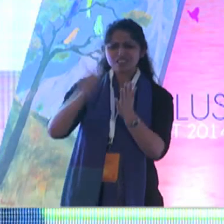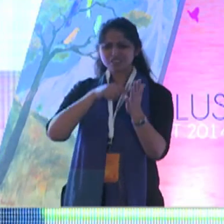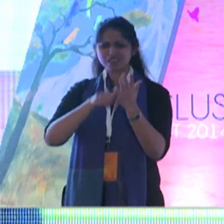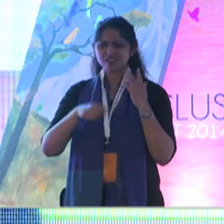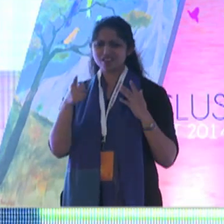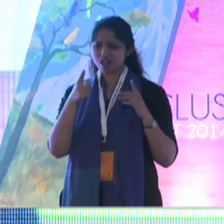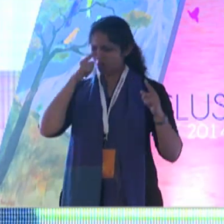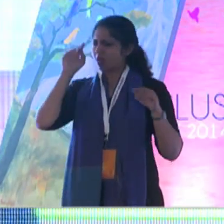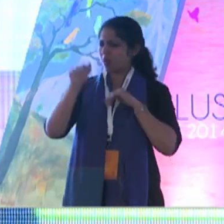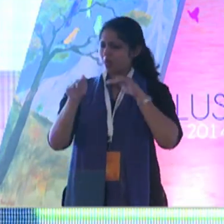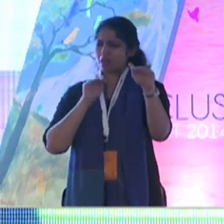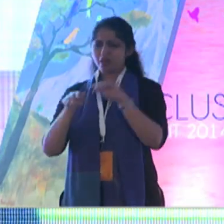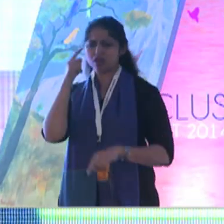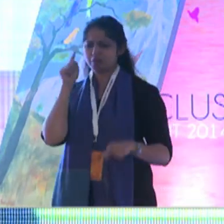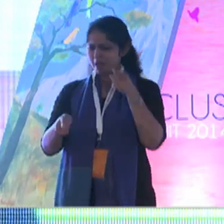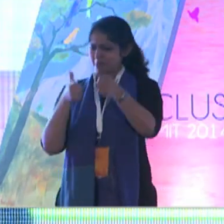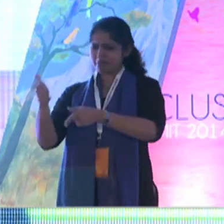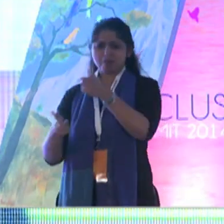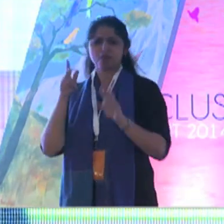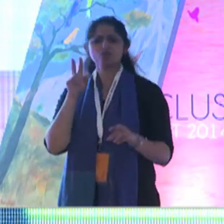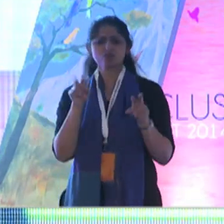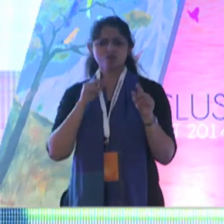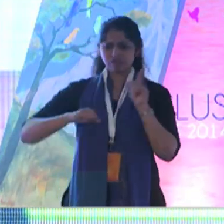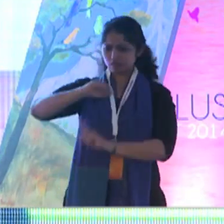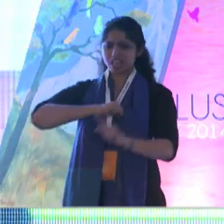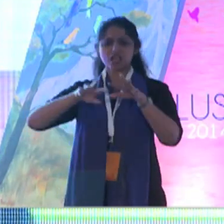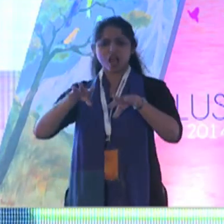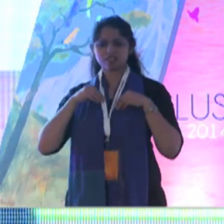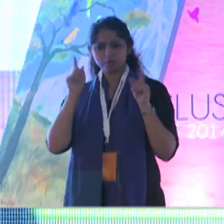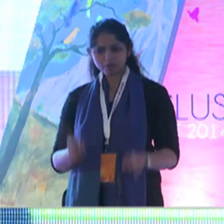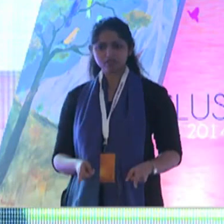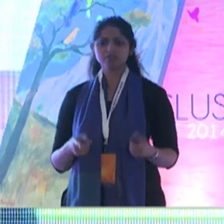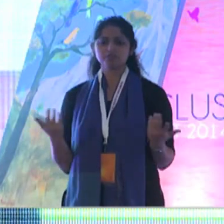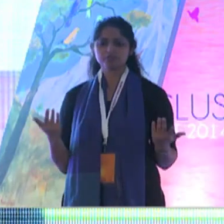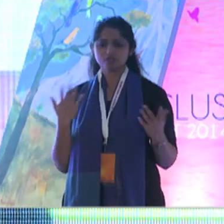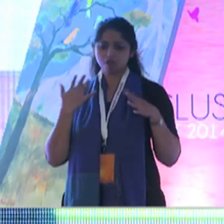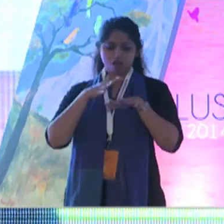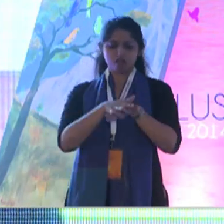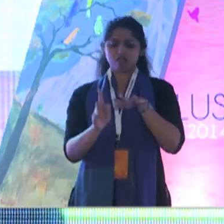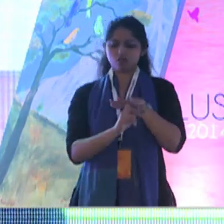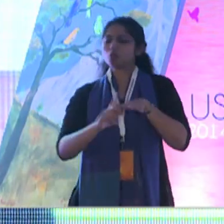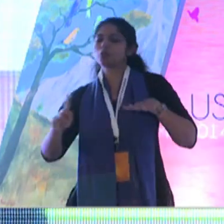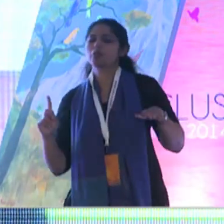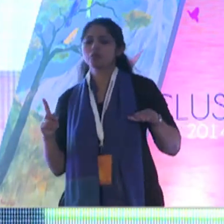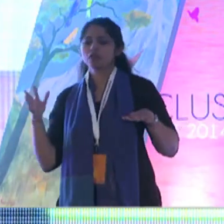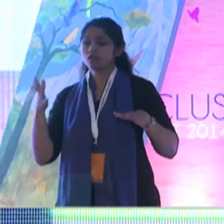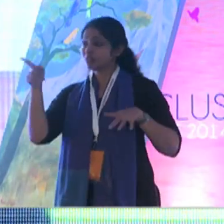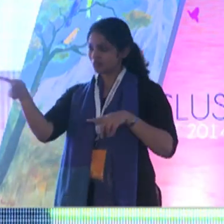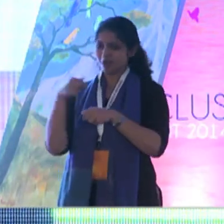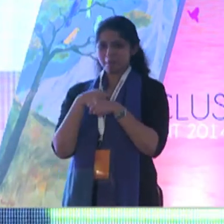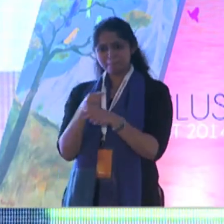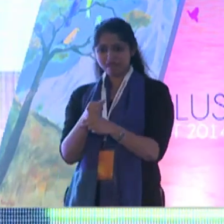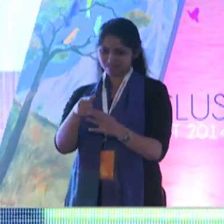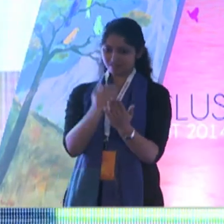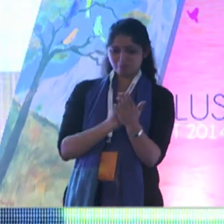bury it under the carpet. We are not an accepting society. We are not an inclusive society, Feroz. You are trying to make it one.